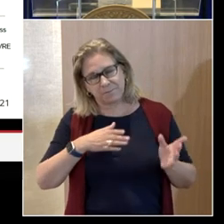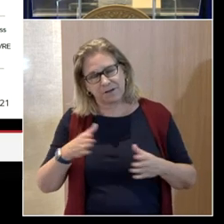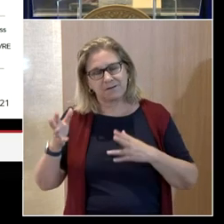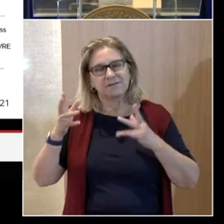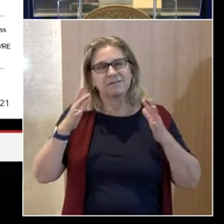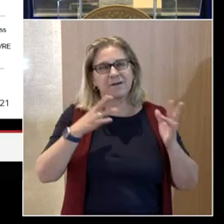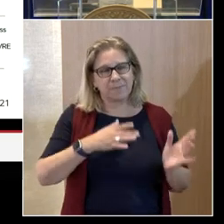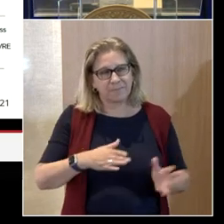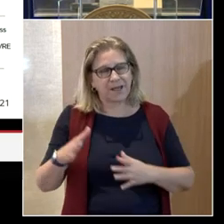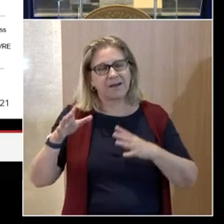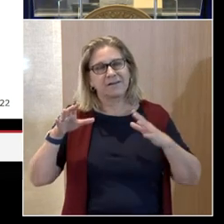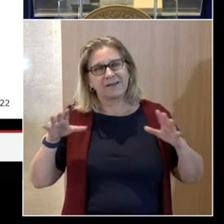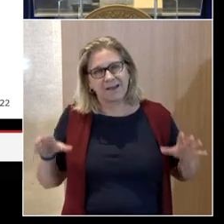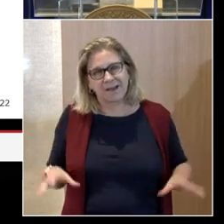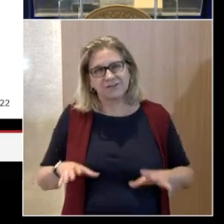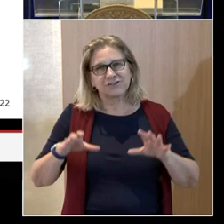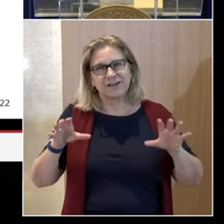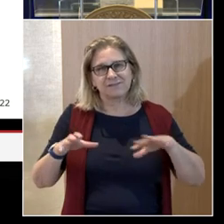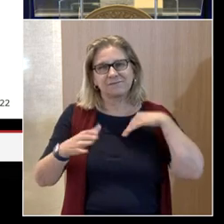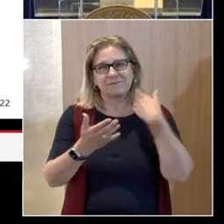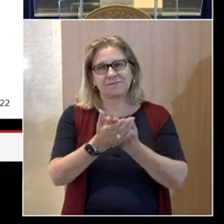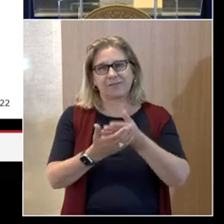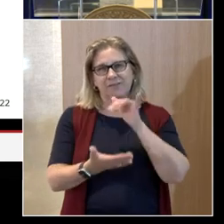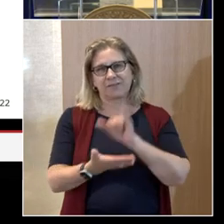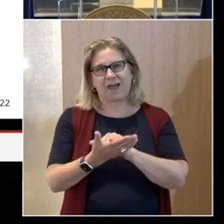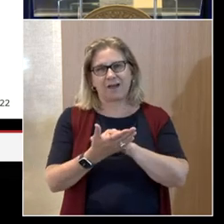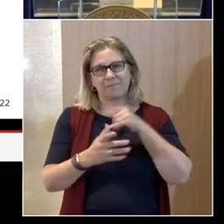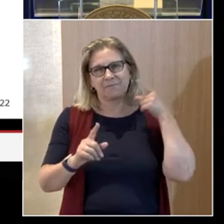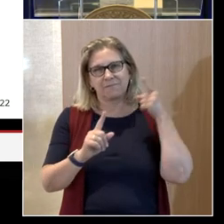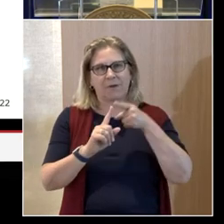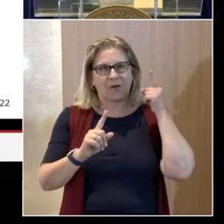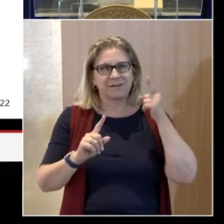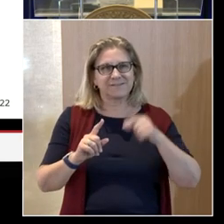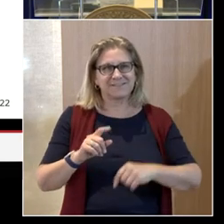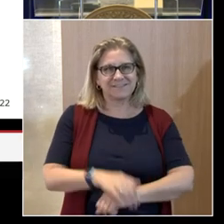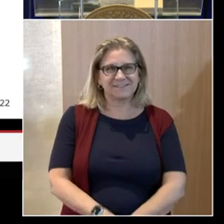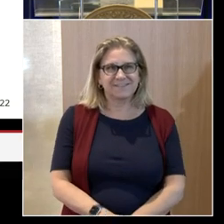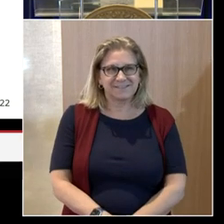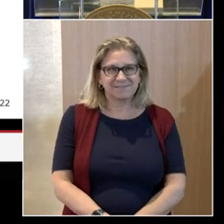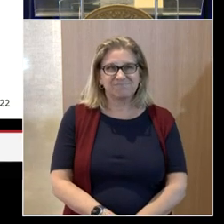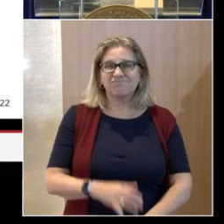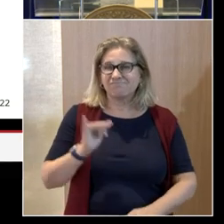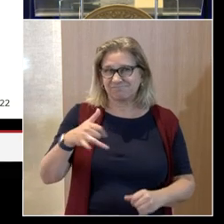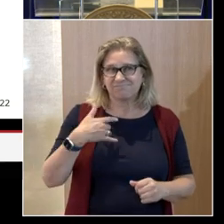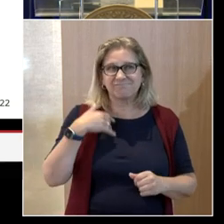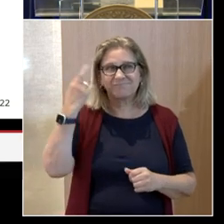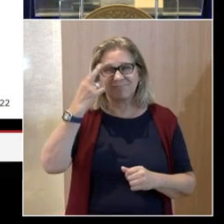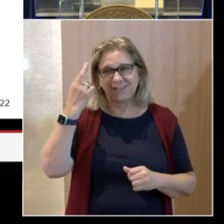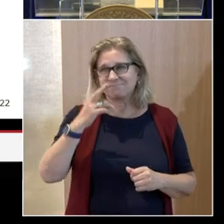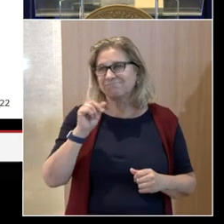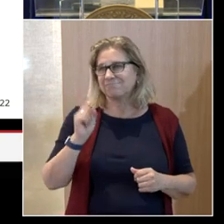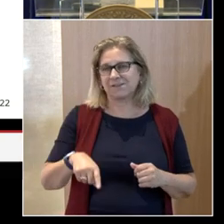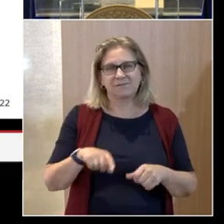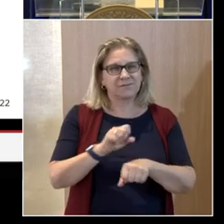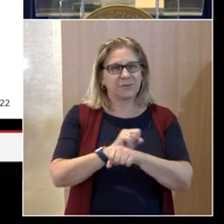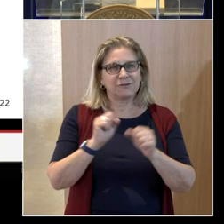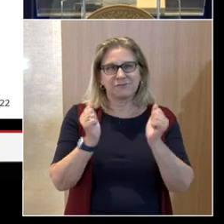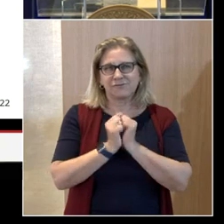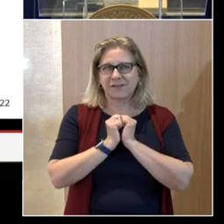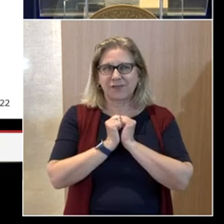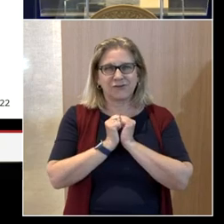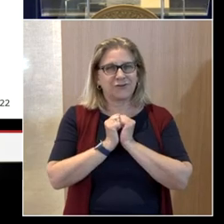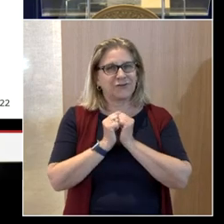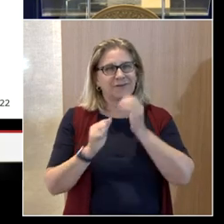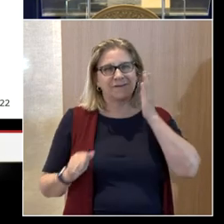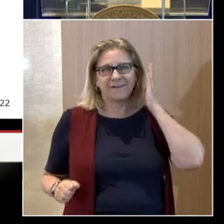And I think what we've realized as we've started working together is the future and the excitement and the vibrancy of